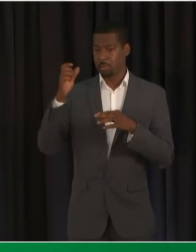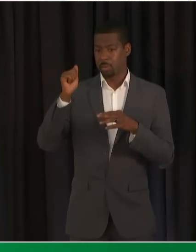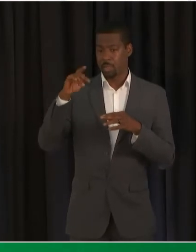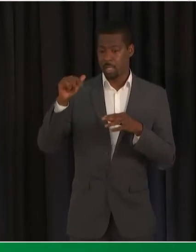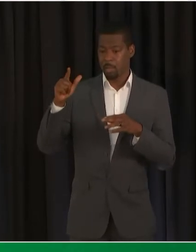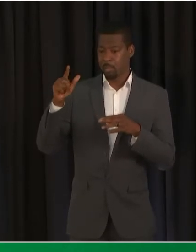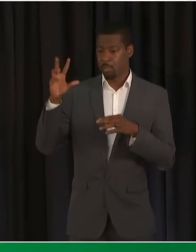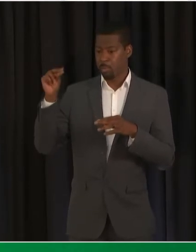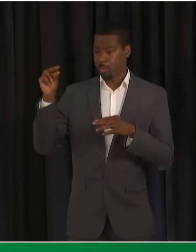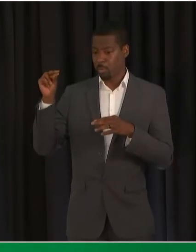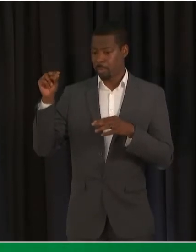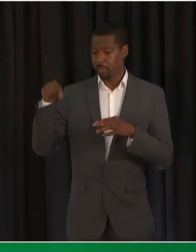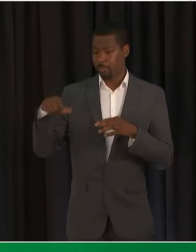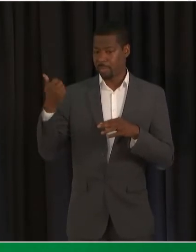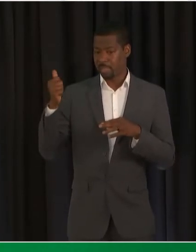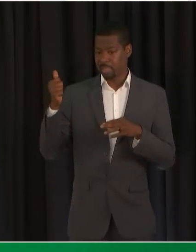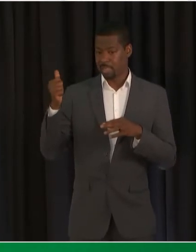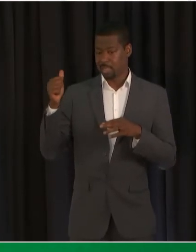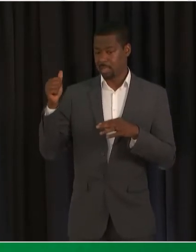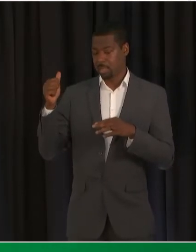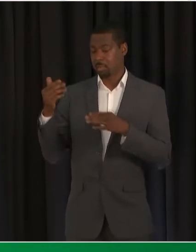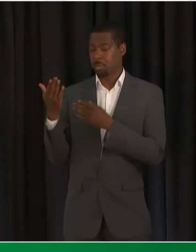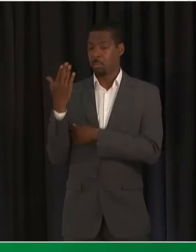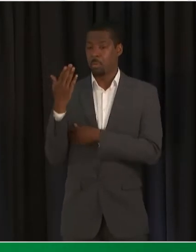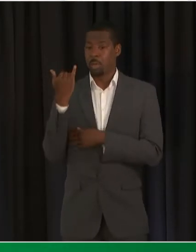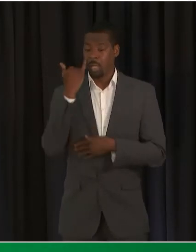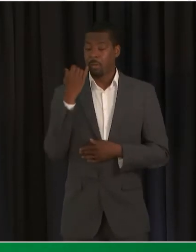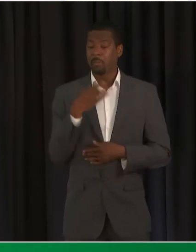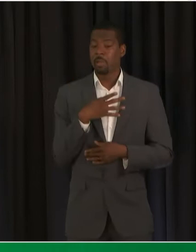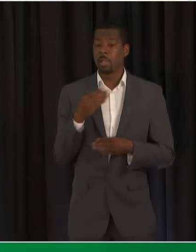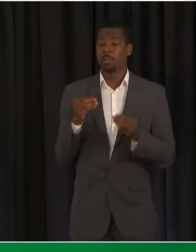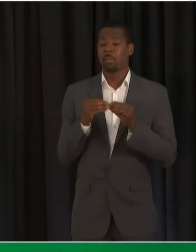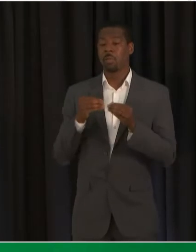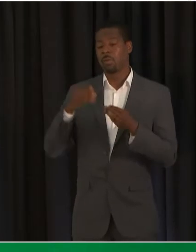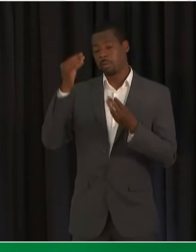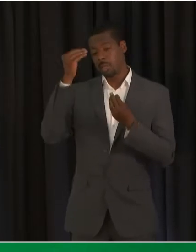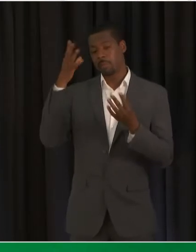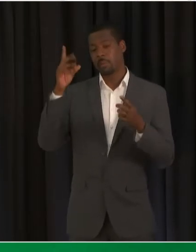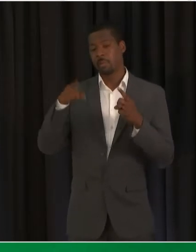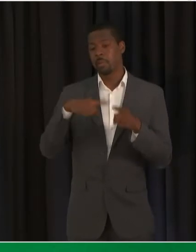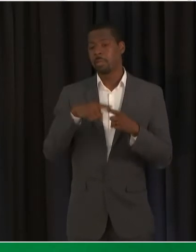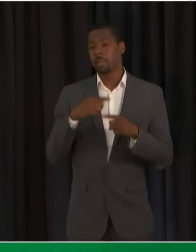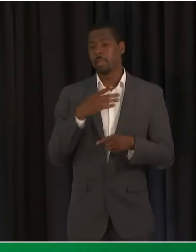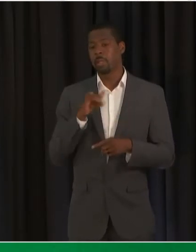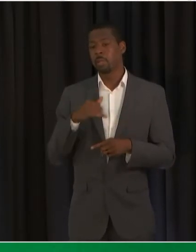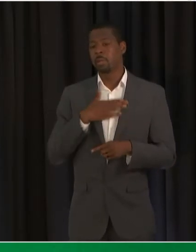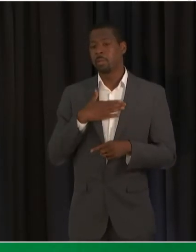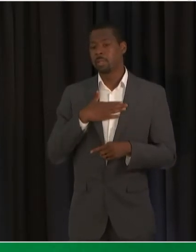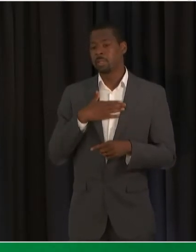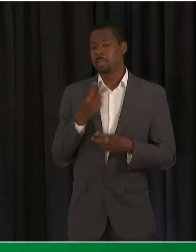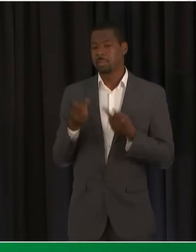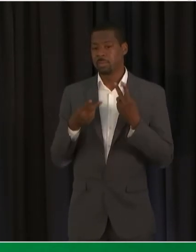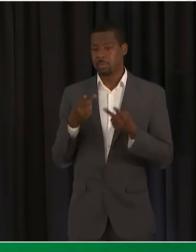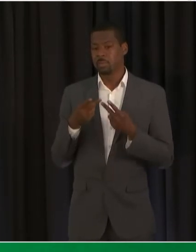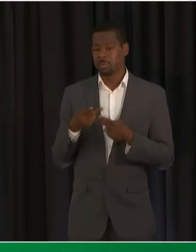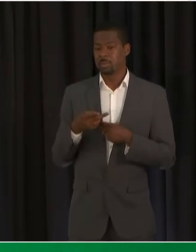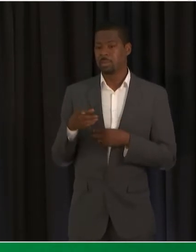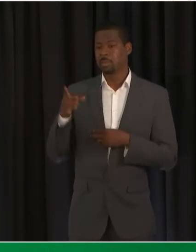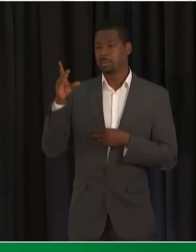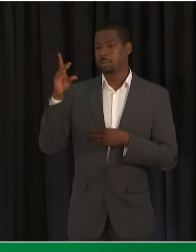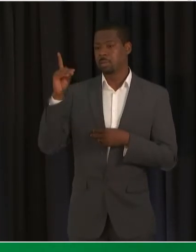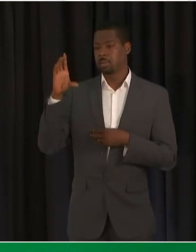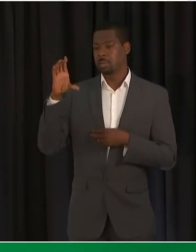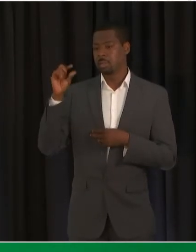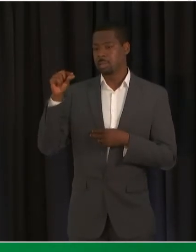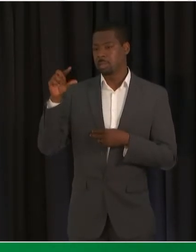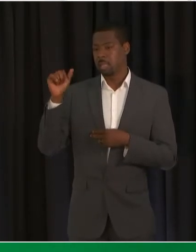April 30th, this Friday at 10 a.m. If you would like more information about that, please visit